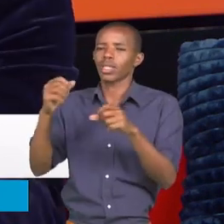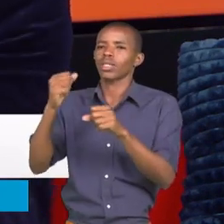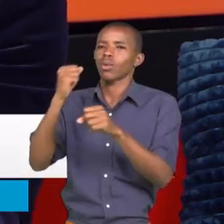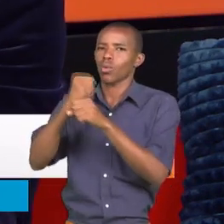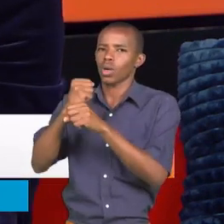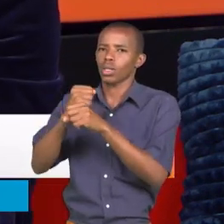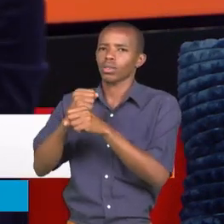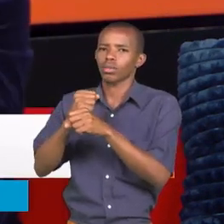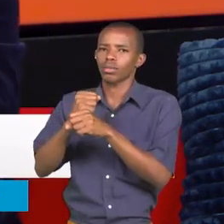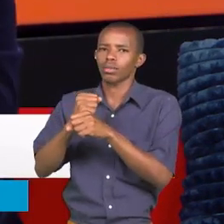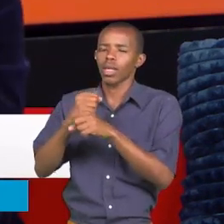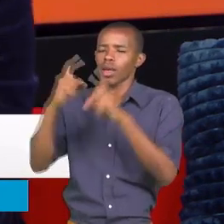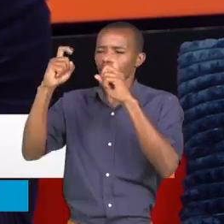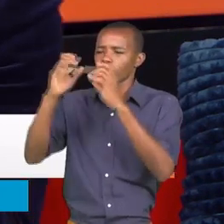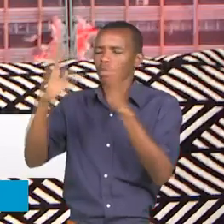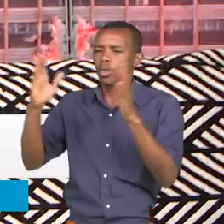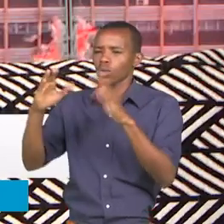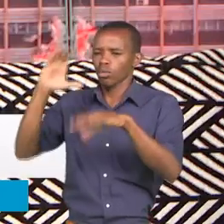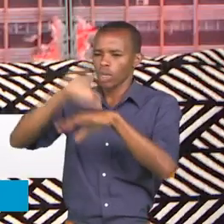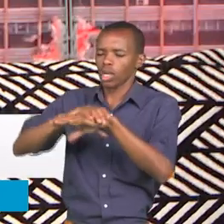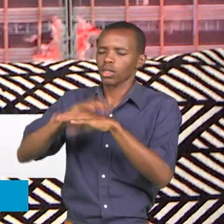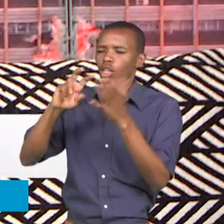The bigger picture of now getting this contract.